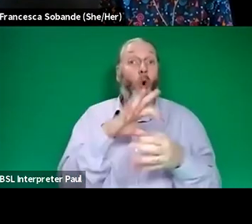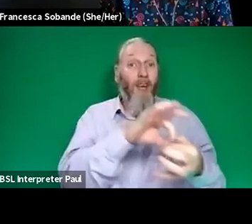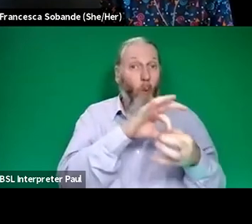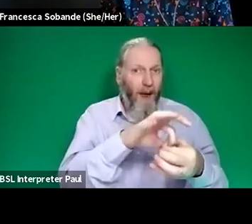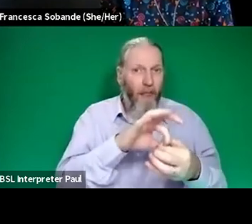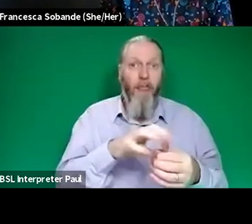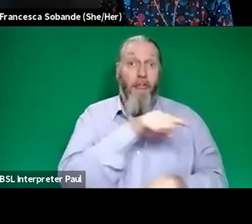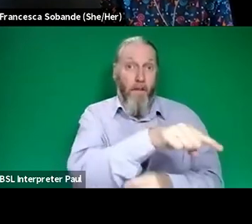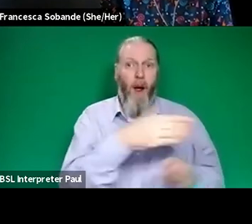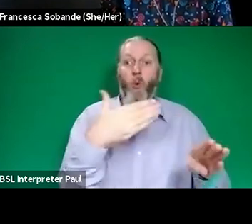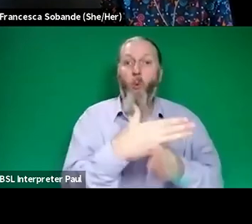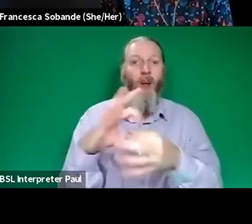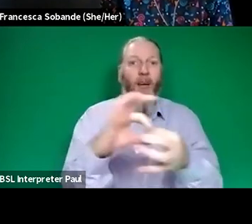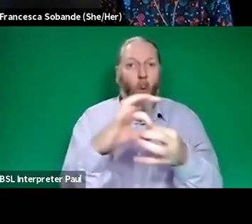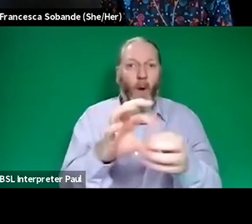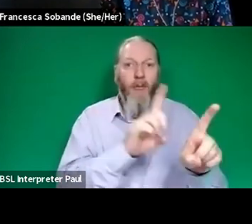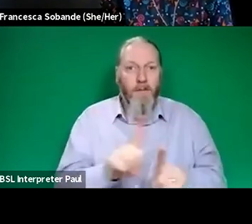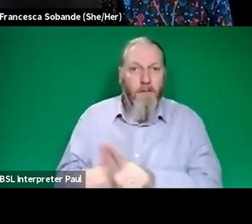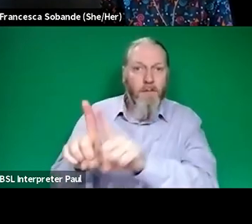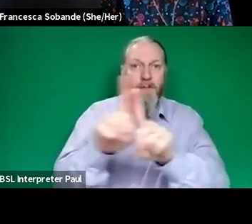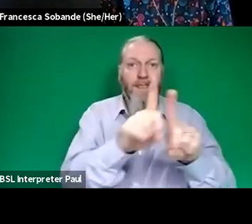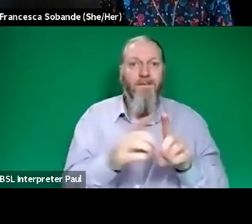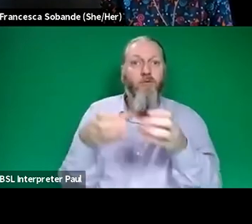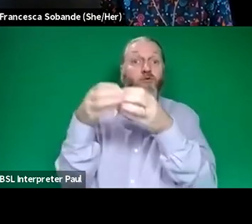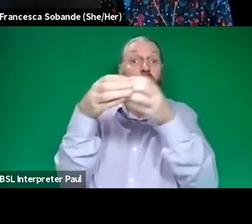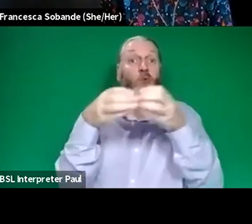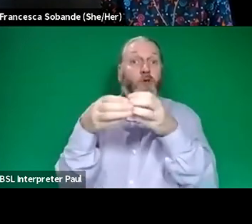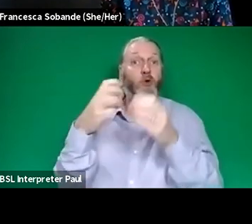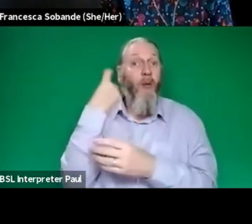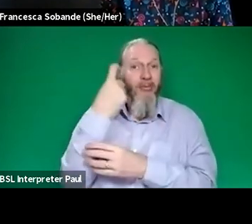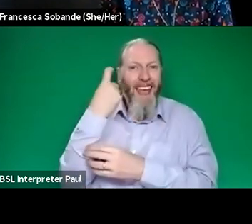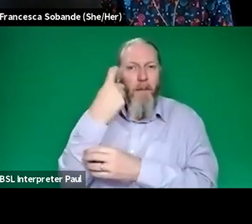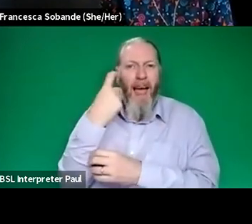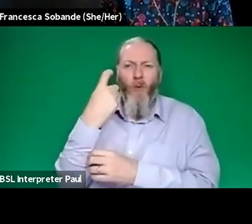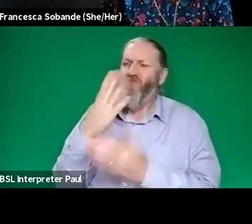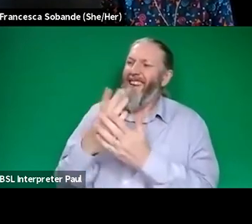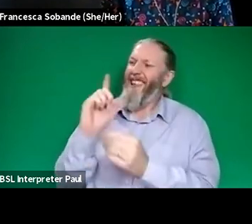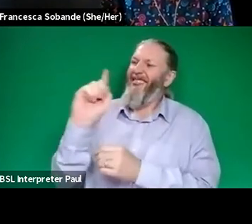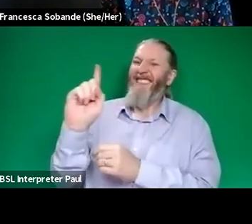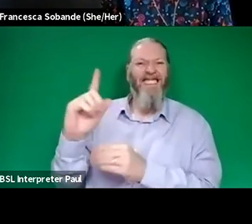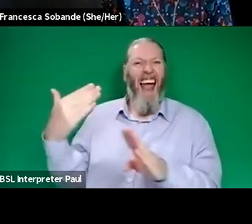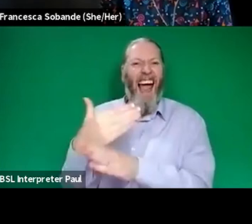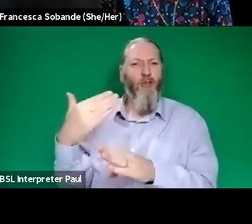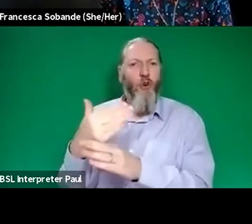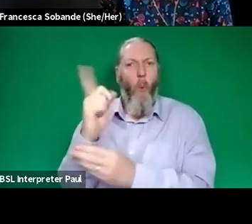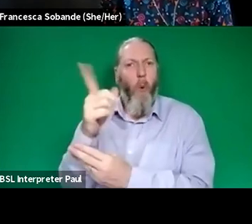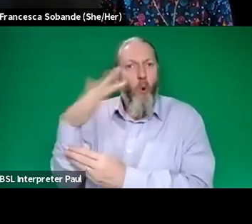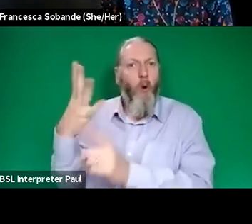work of thinking through what actual, real, tangible action means and working towards that, especially for these young